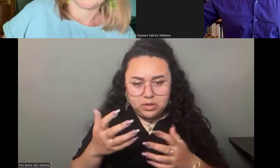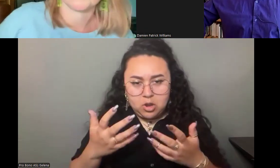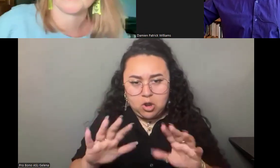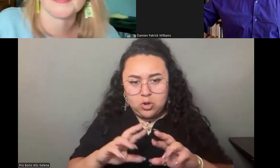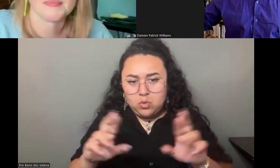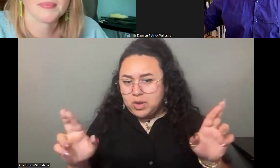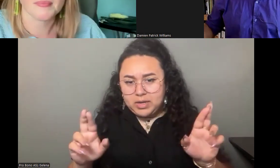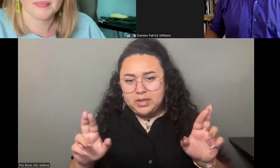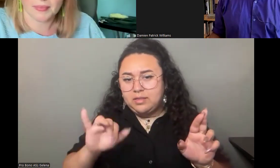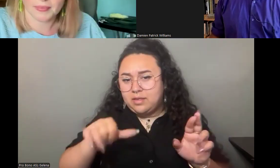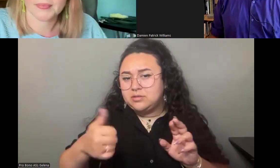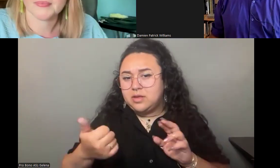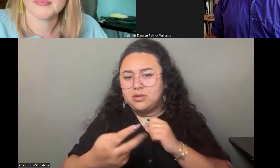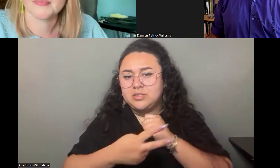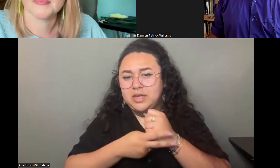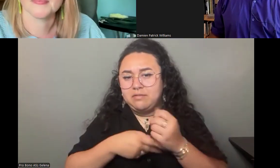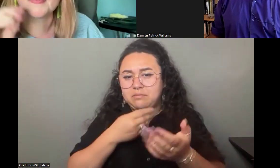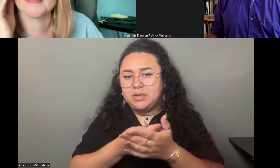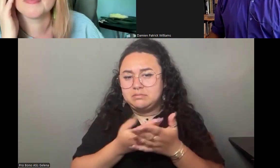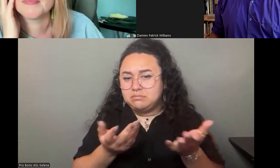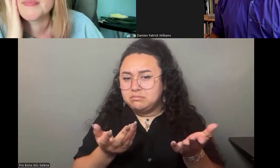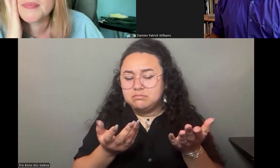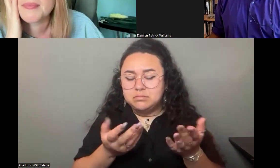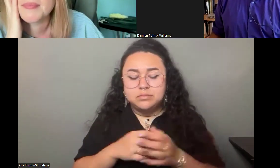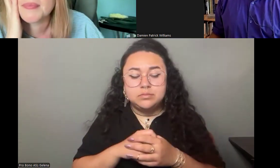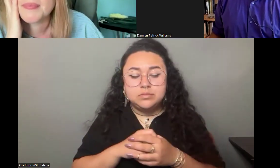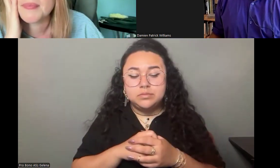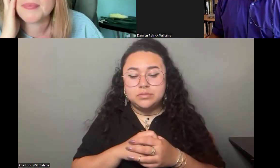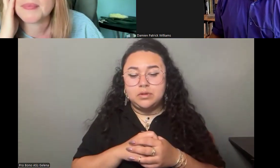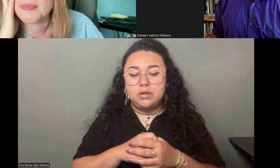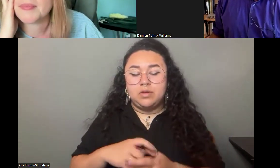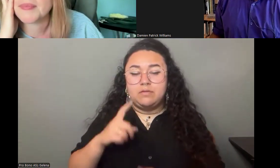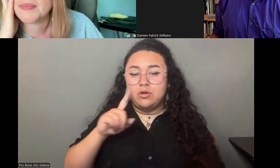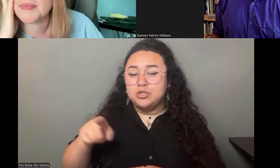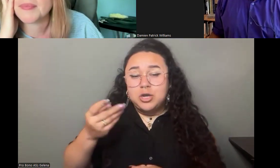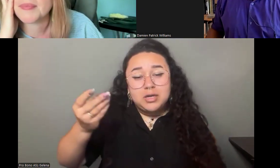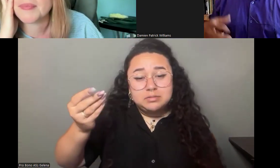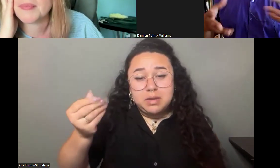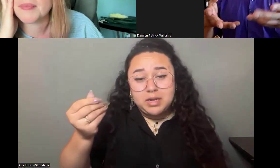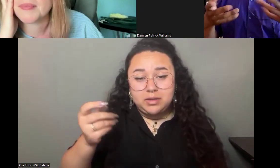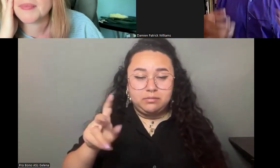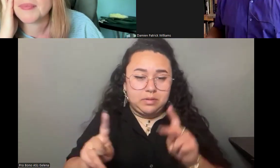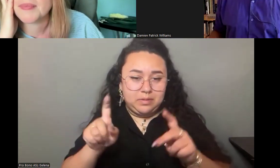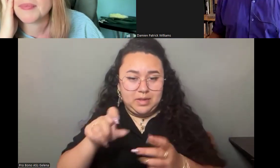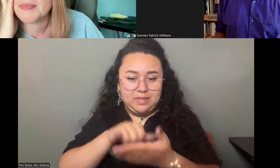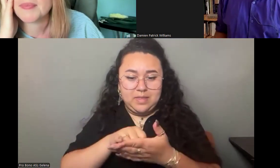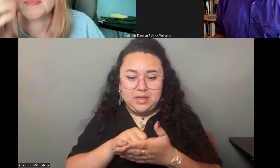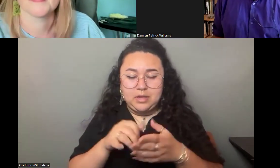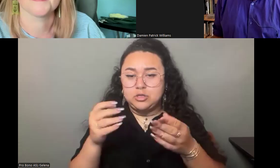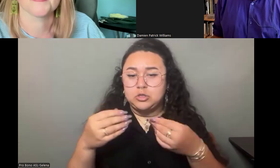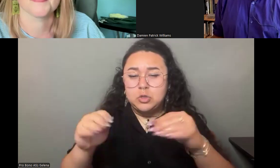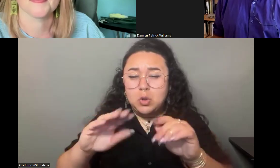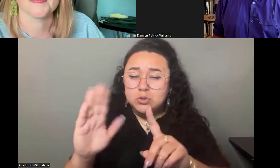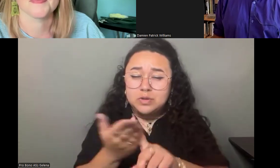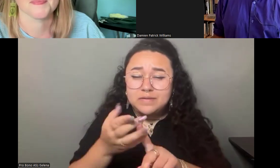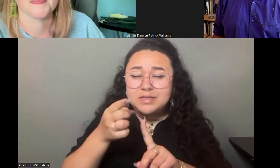another saved cost, right? Like that. So if we're talking in purely economic terms for people who need it like sold to them, those are the kinds